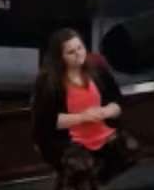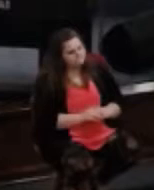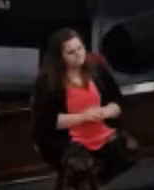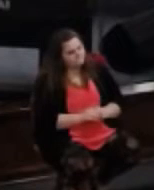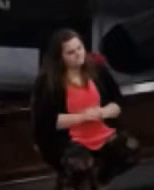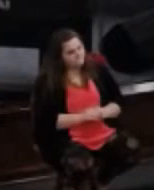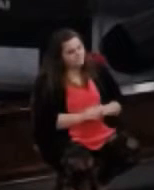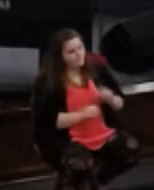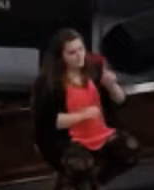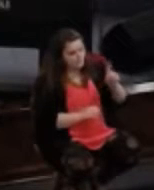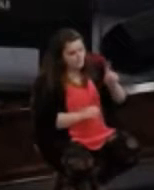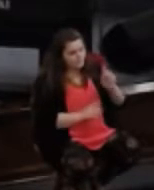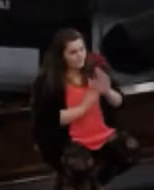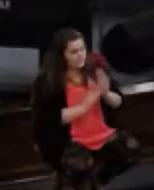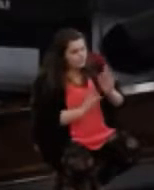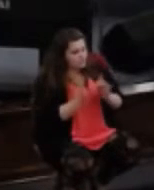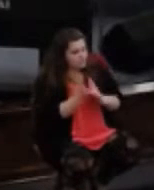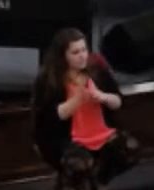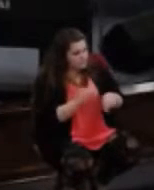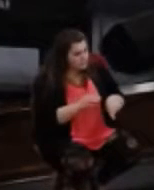But Jesus came out.